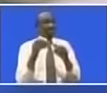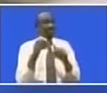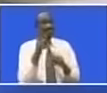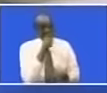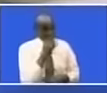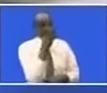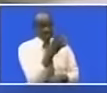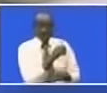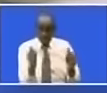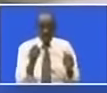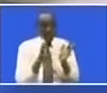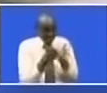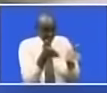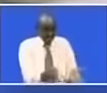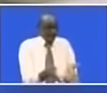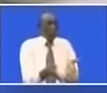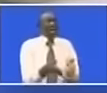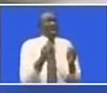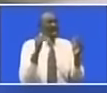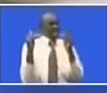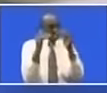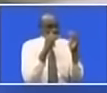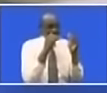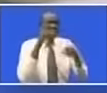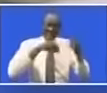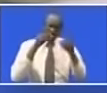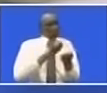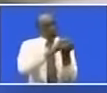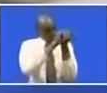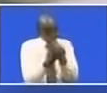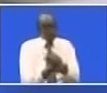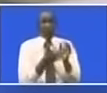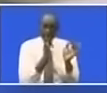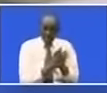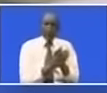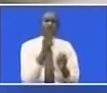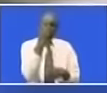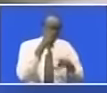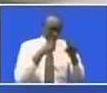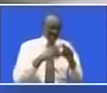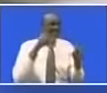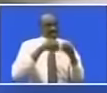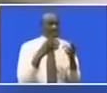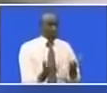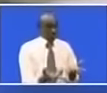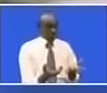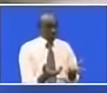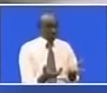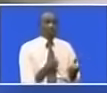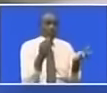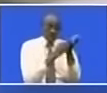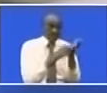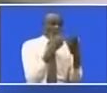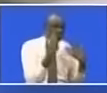although we are in an election cycle as the East African community. In the space of 2 years, we're going to have elections in